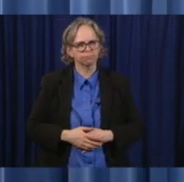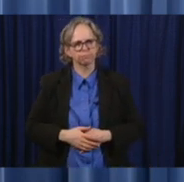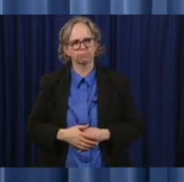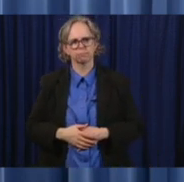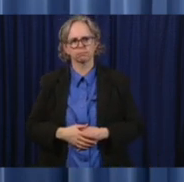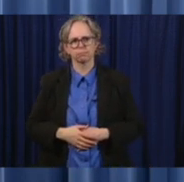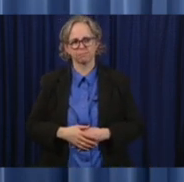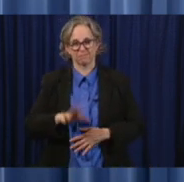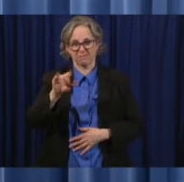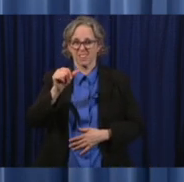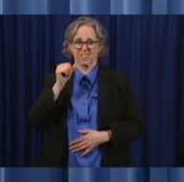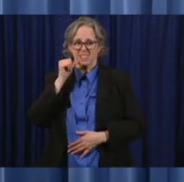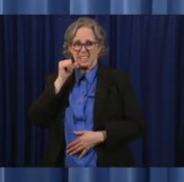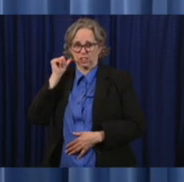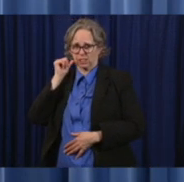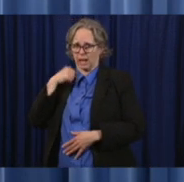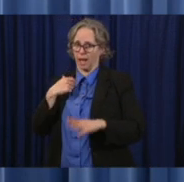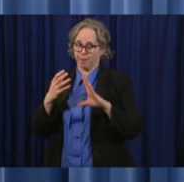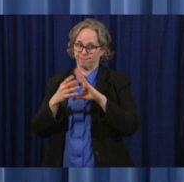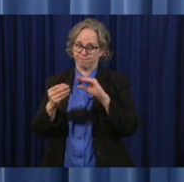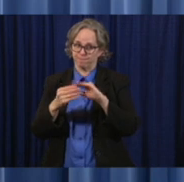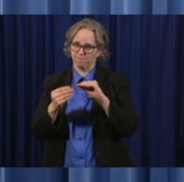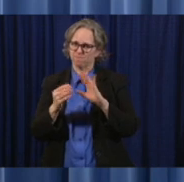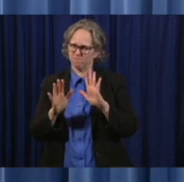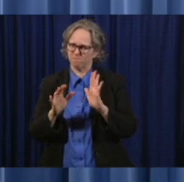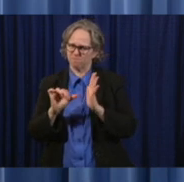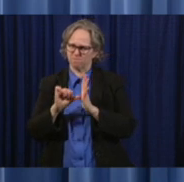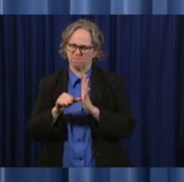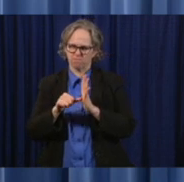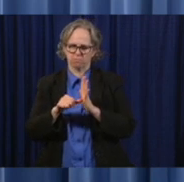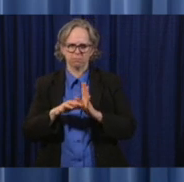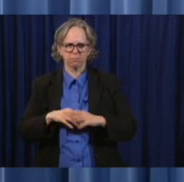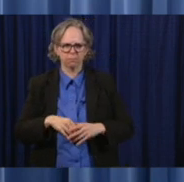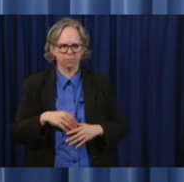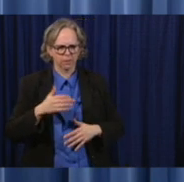for us to get this right. Data in regard to